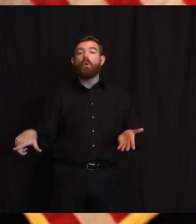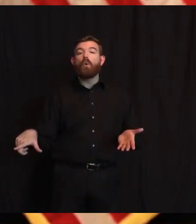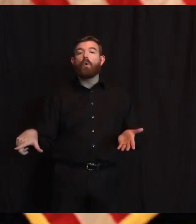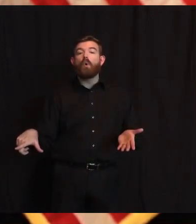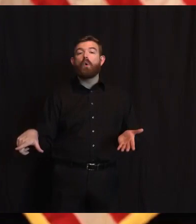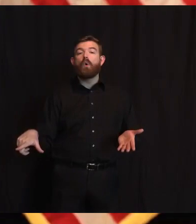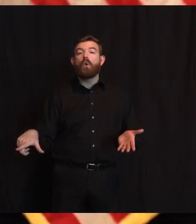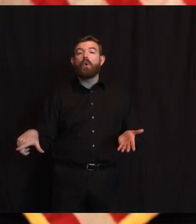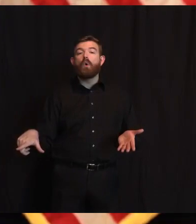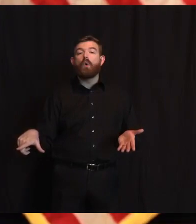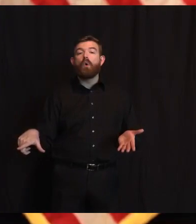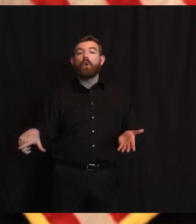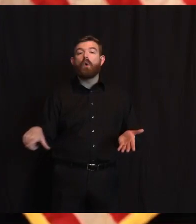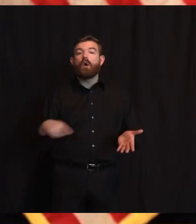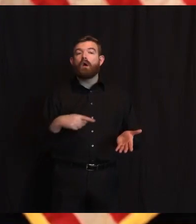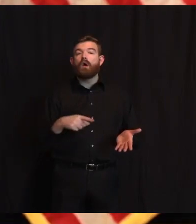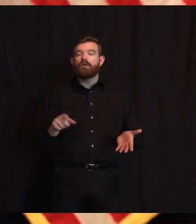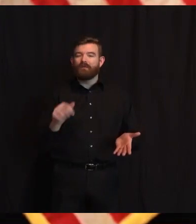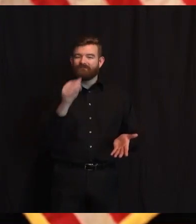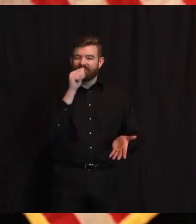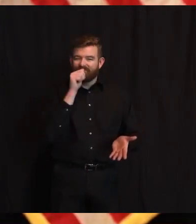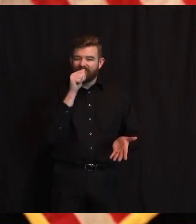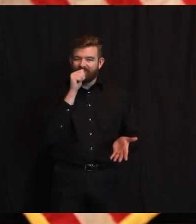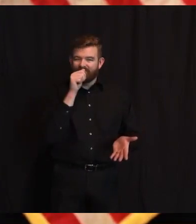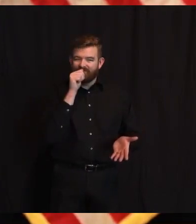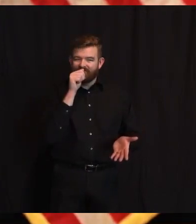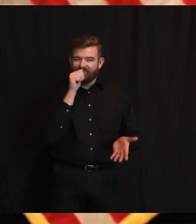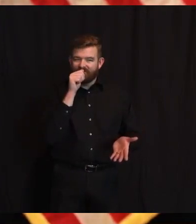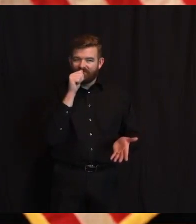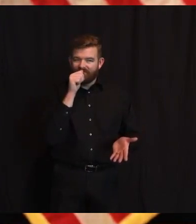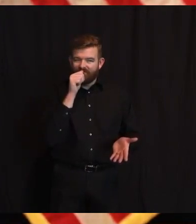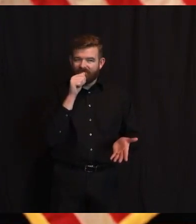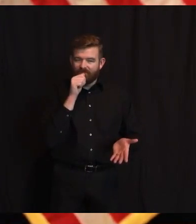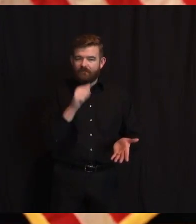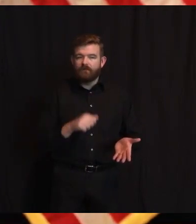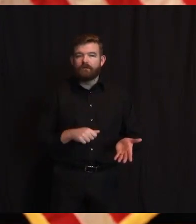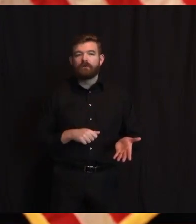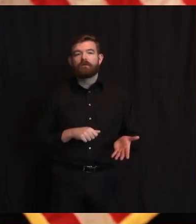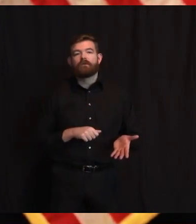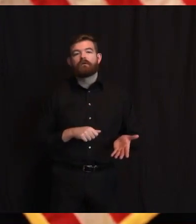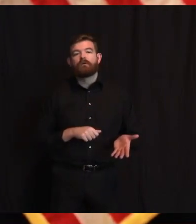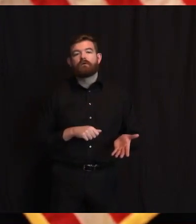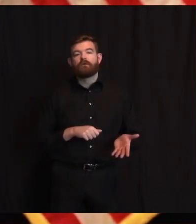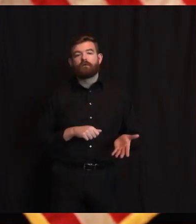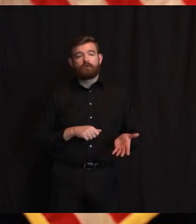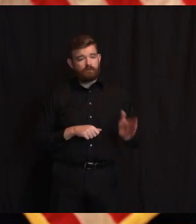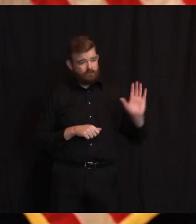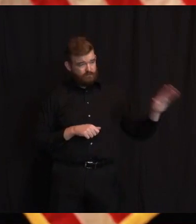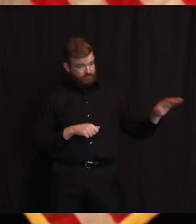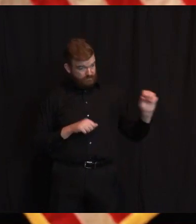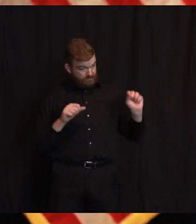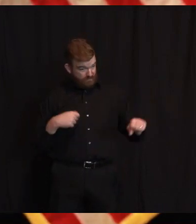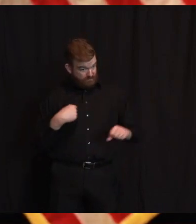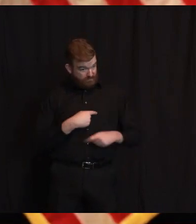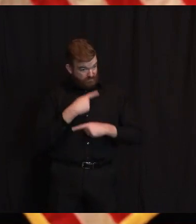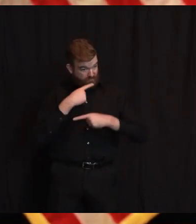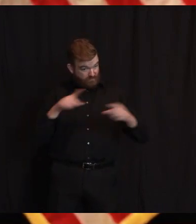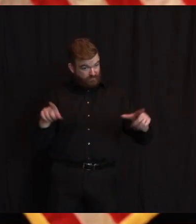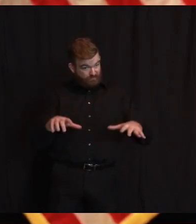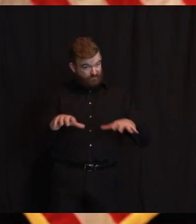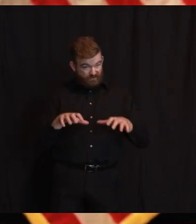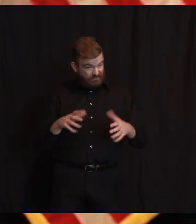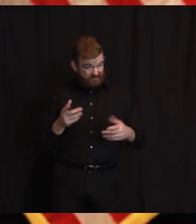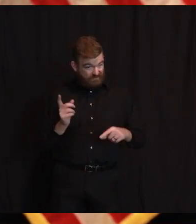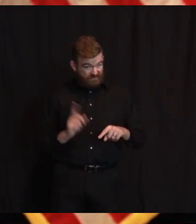Actually, at least in New Jersey, Paramount, unless I'm wrong, putting a freeze in place is, I believe, impractical as a